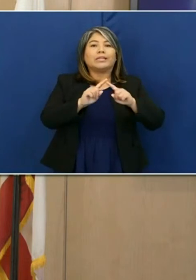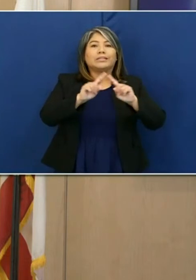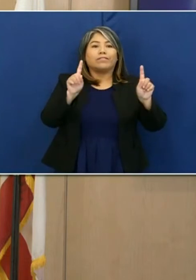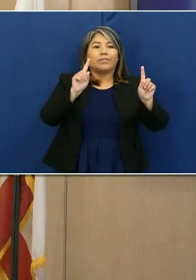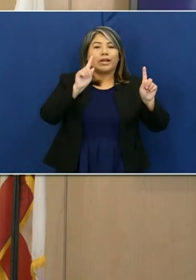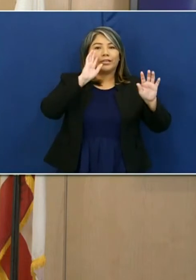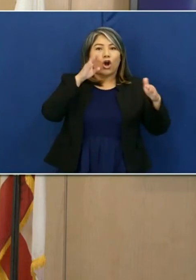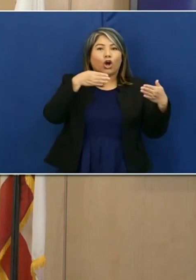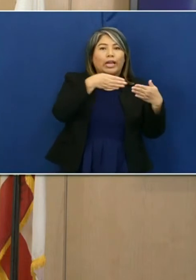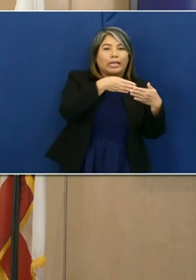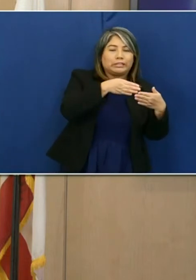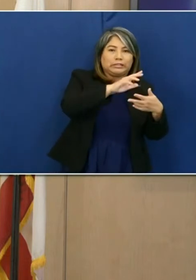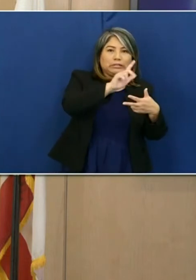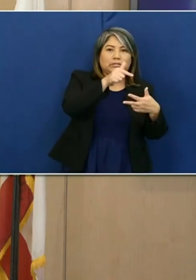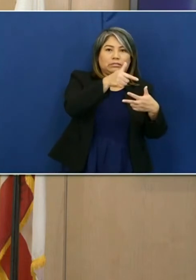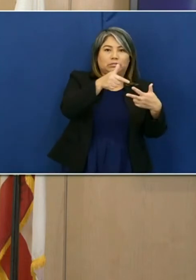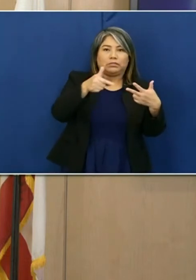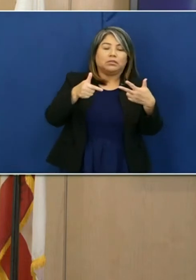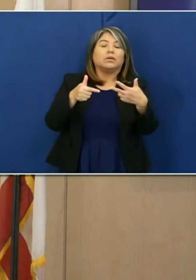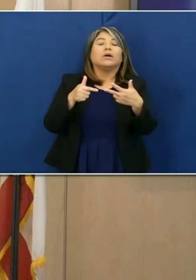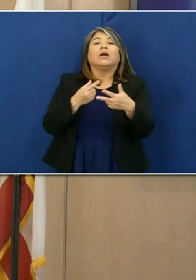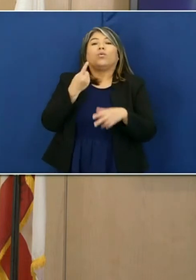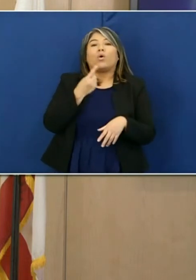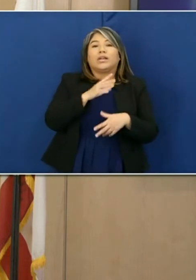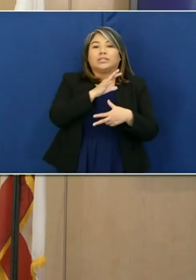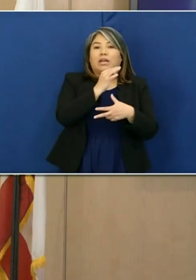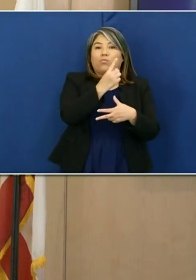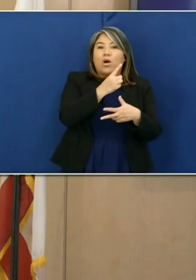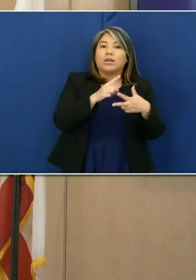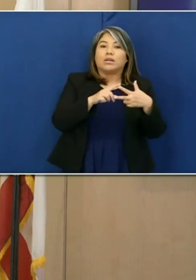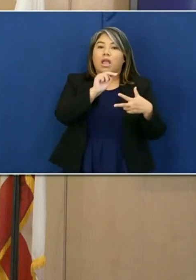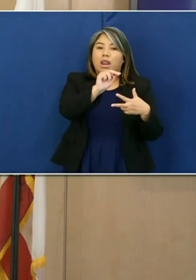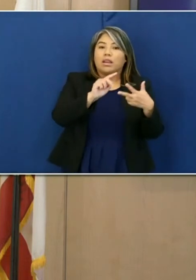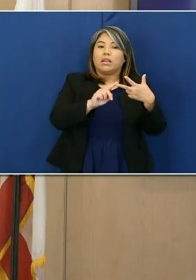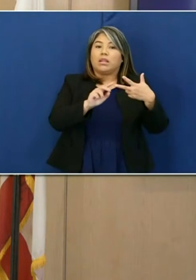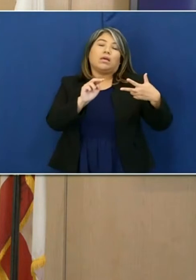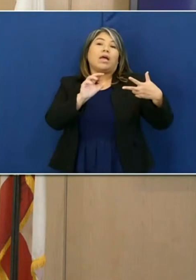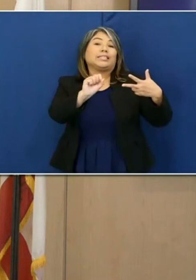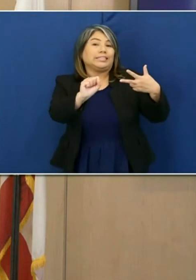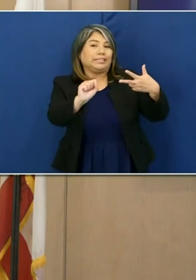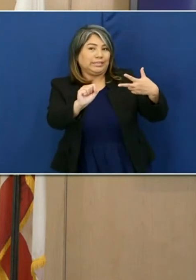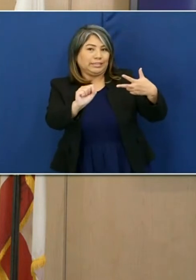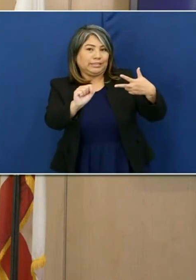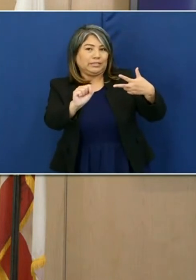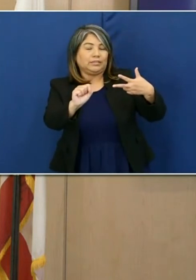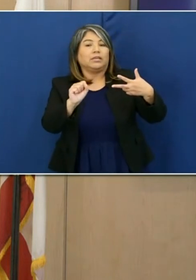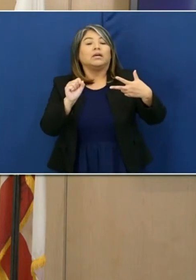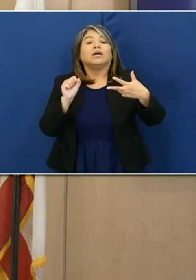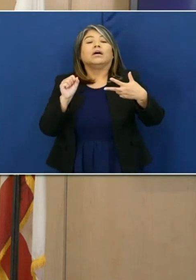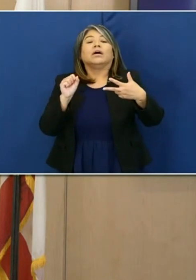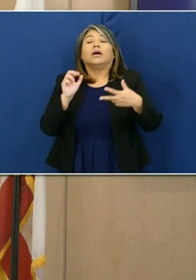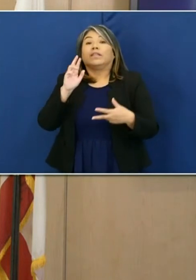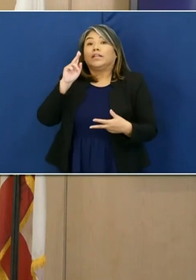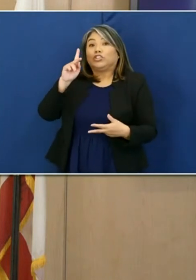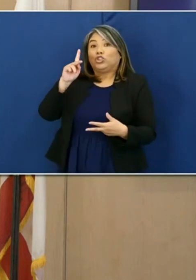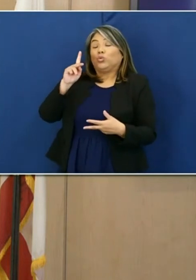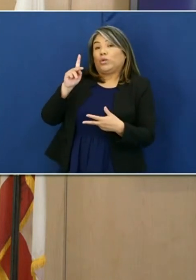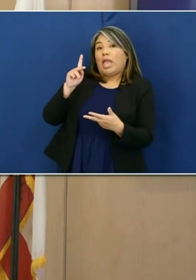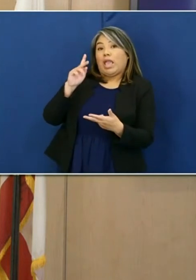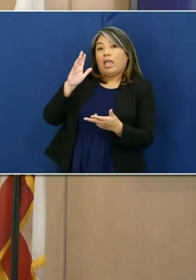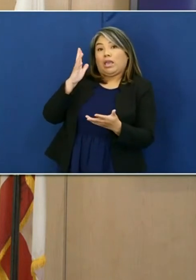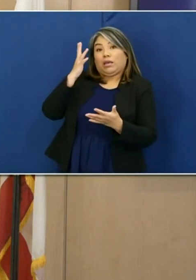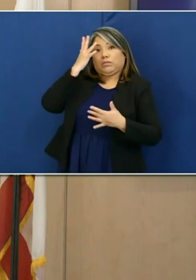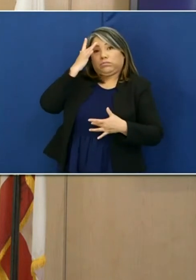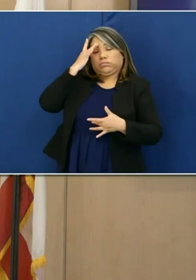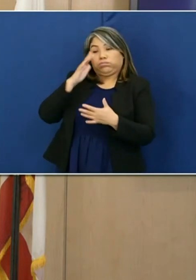the coronavirus. One is called ORF1, one is called N, and one is called S. Now, this UK lineage